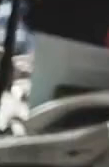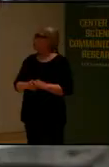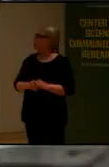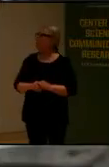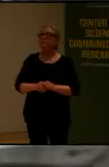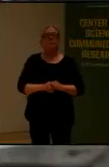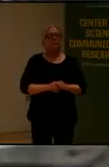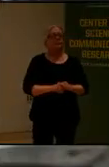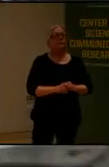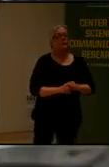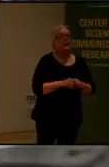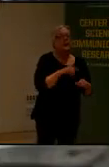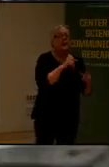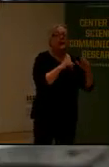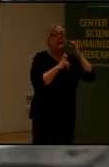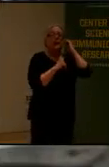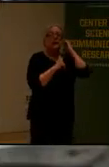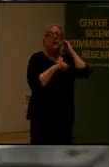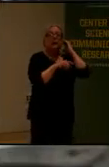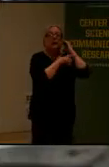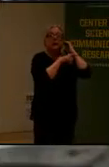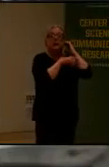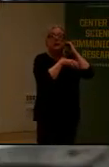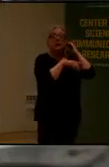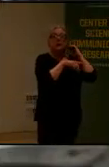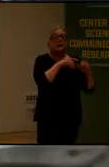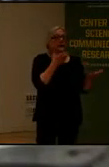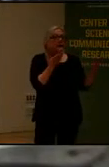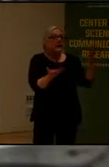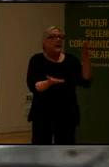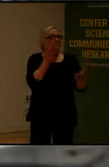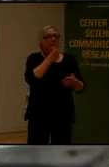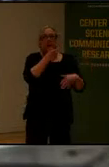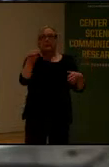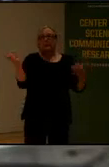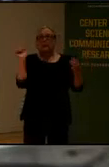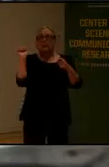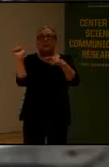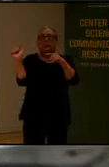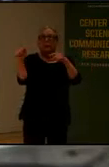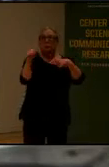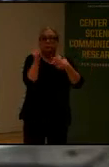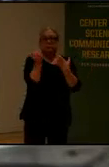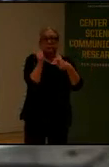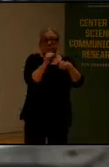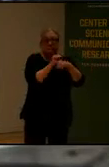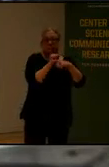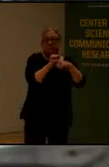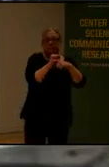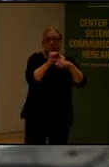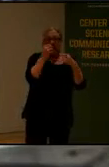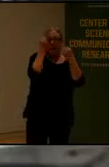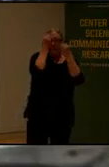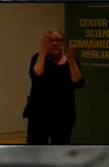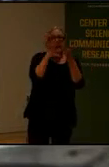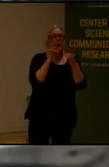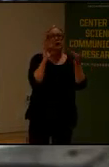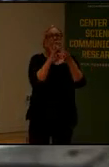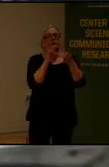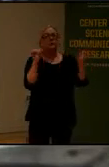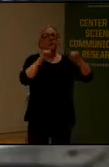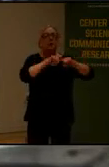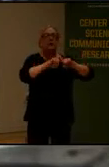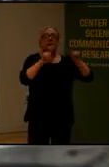Those in practice, telling those, pitching to outlets, telling the stories in different